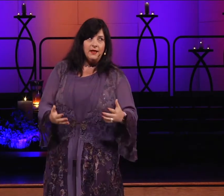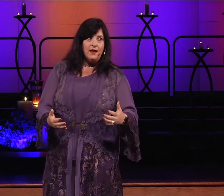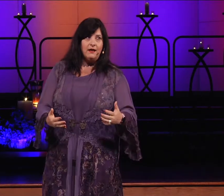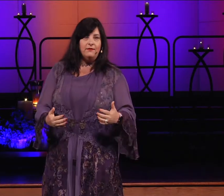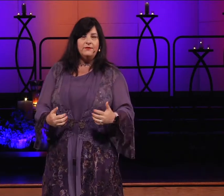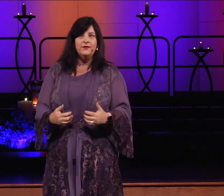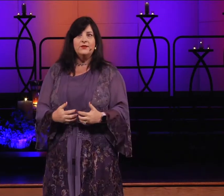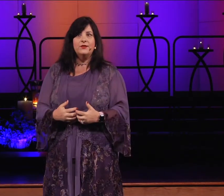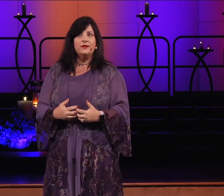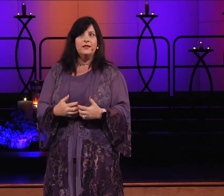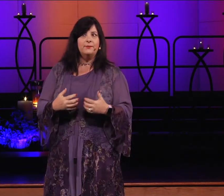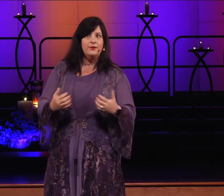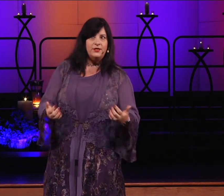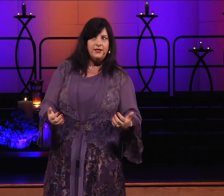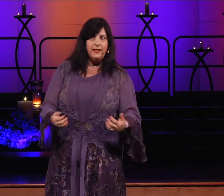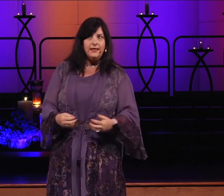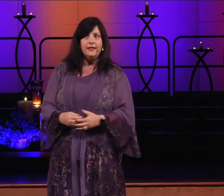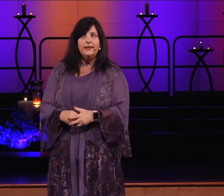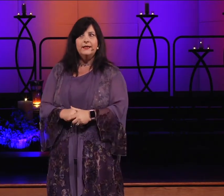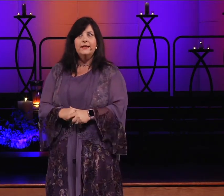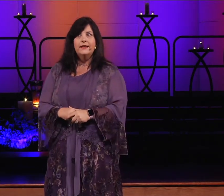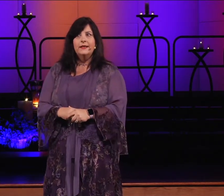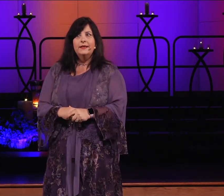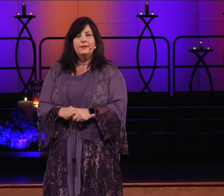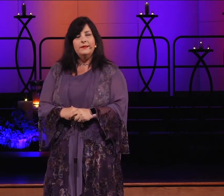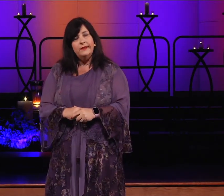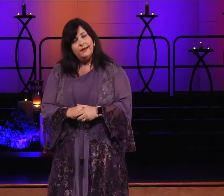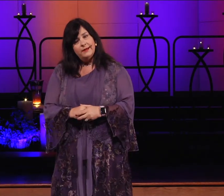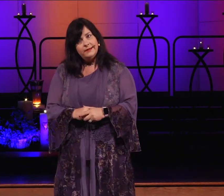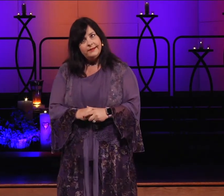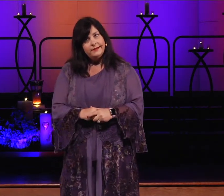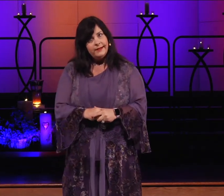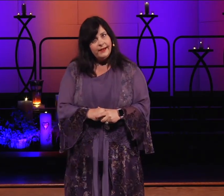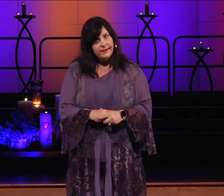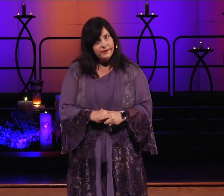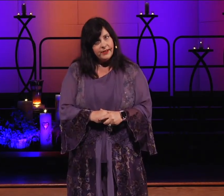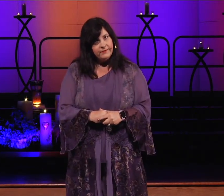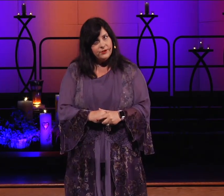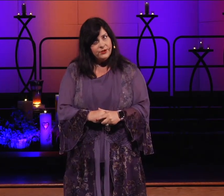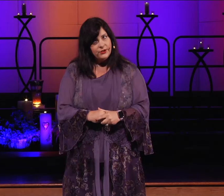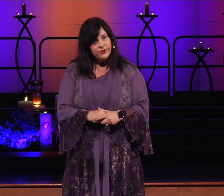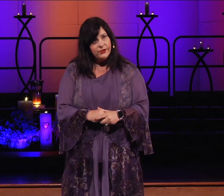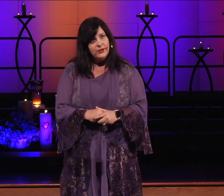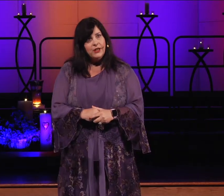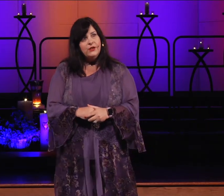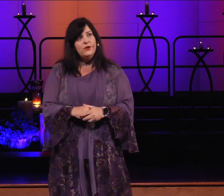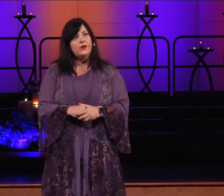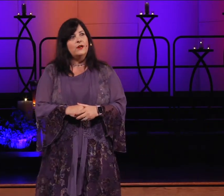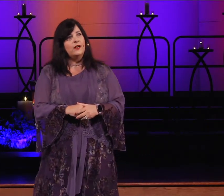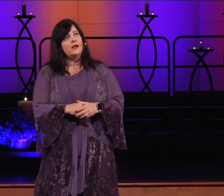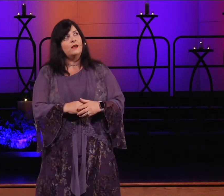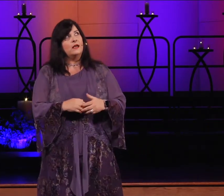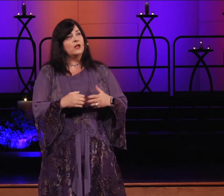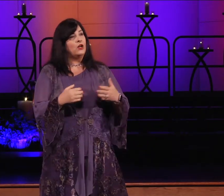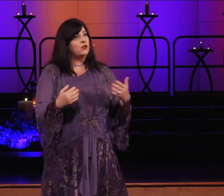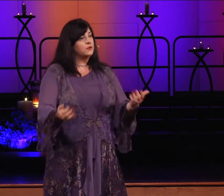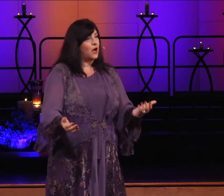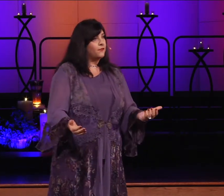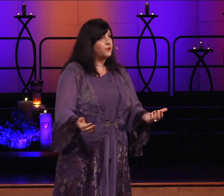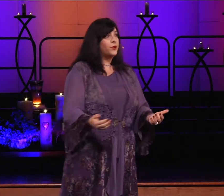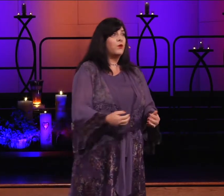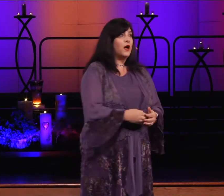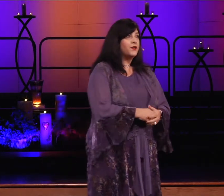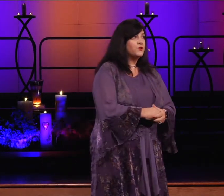Certainly loved, certainly appreciated, but not to that degree for sure. Nor a